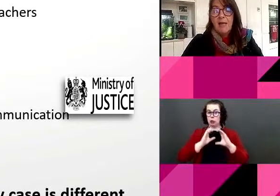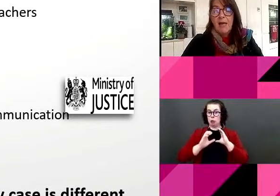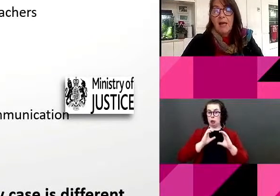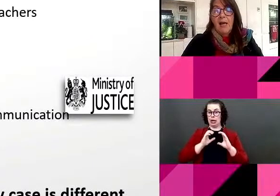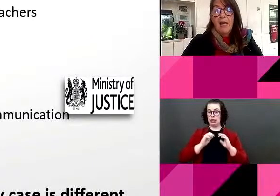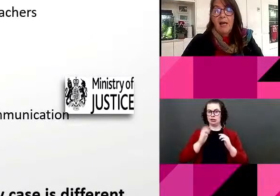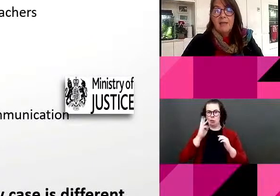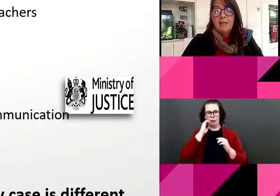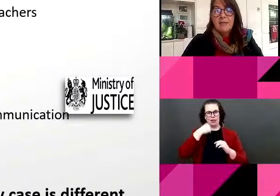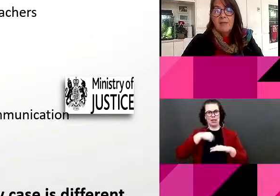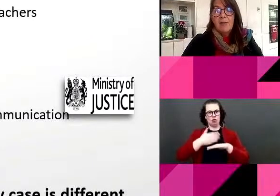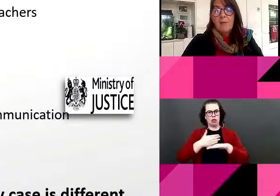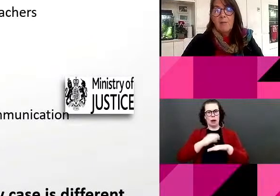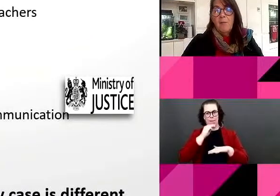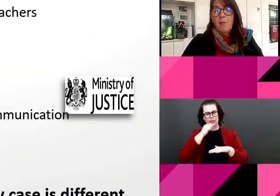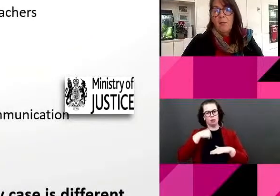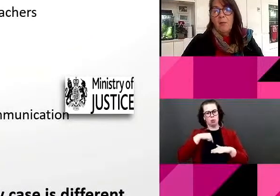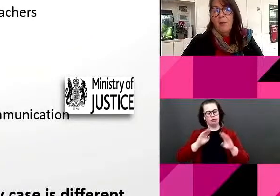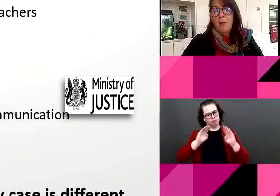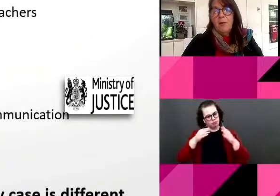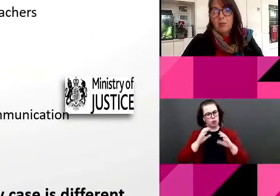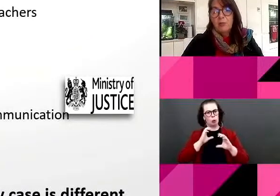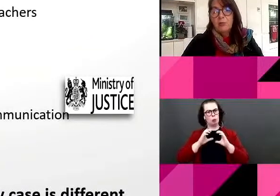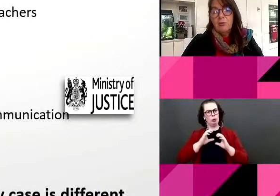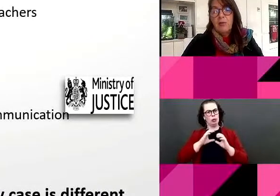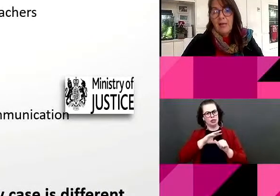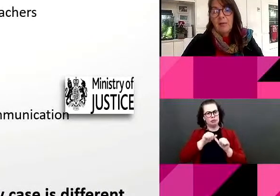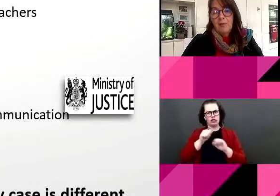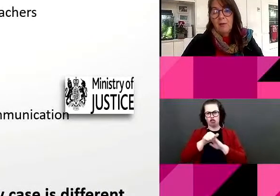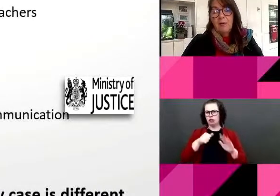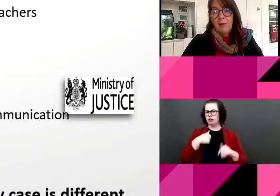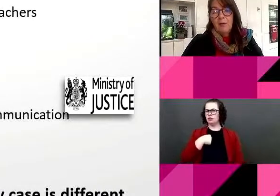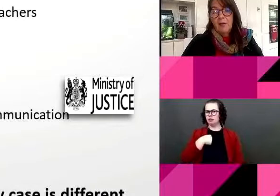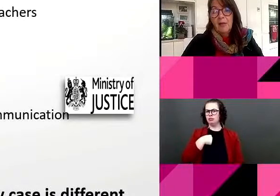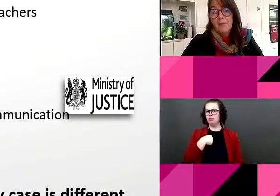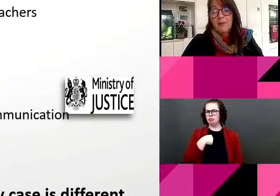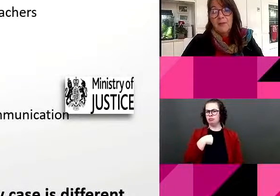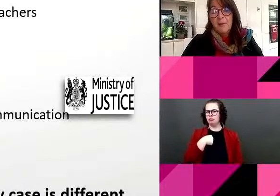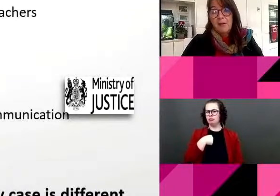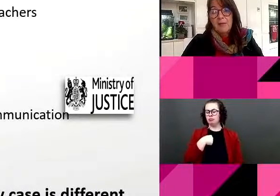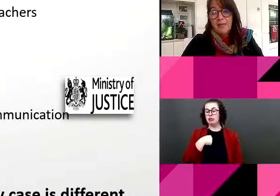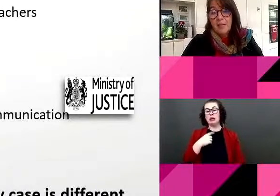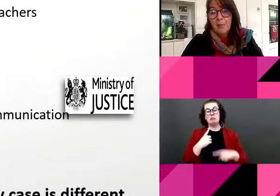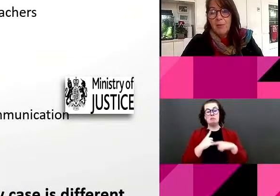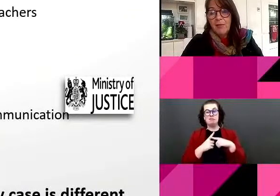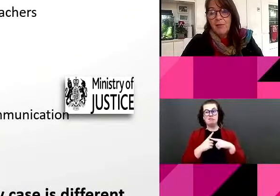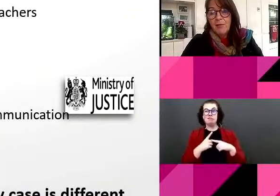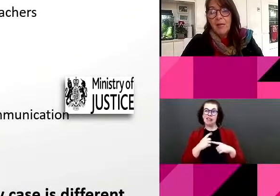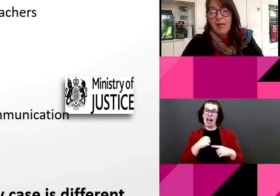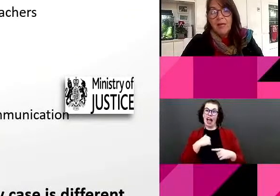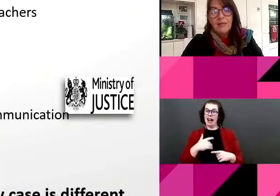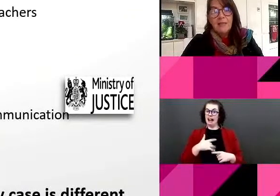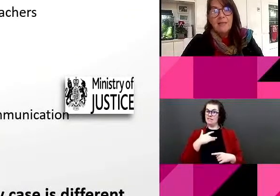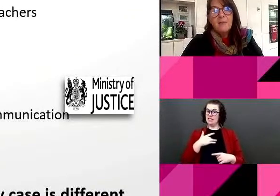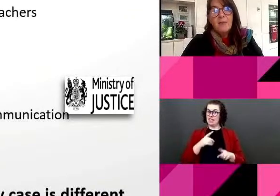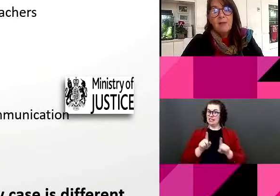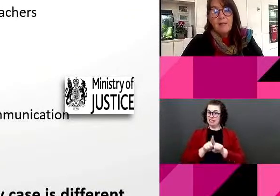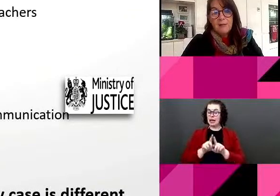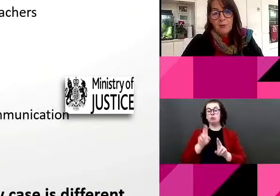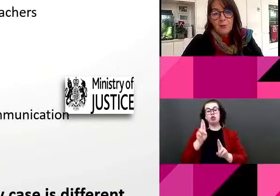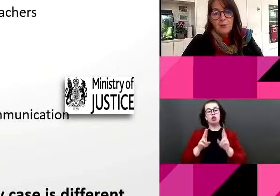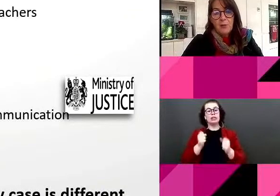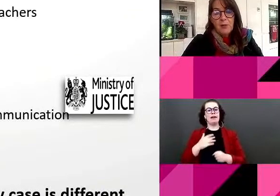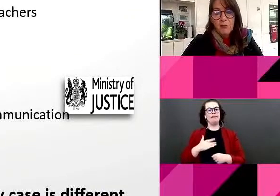specialists, and we should really have life experience, I believe. It's